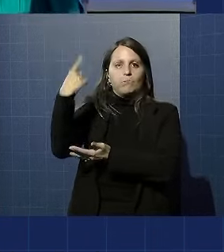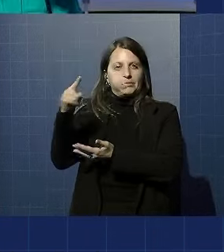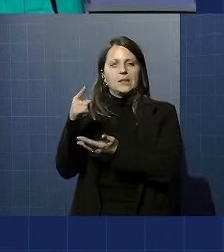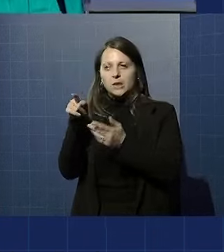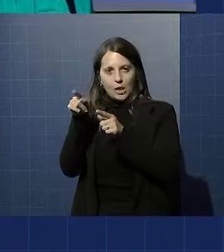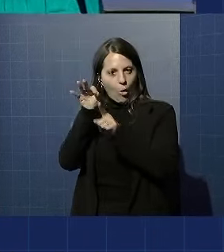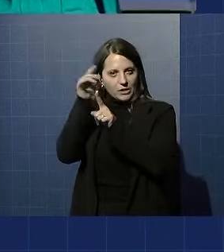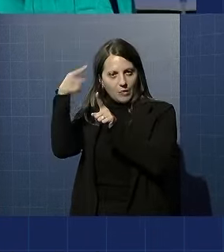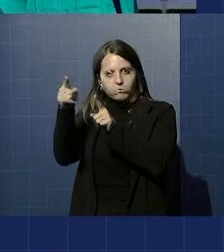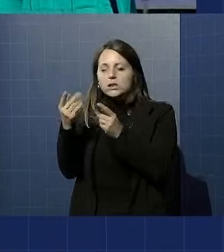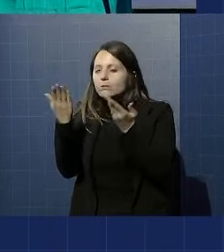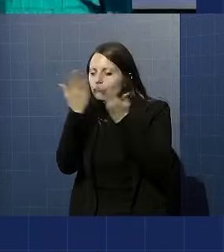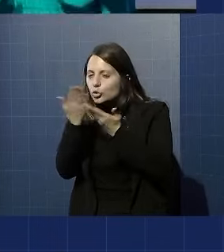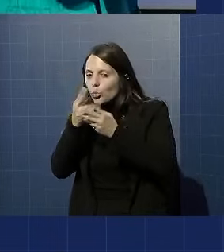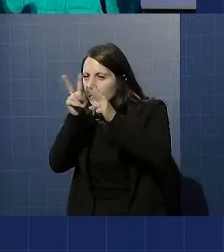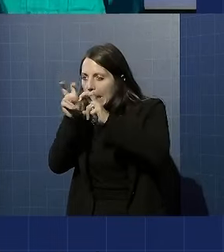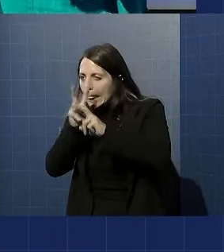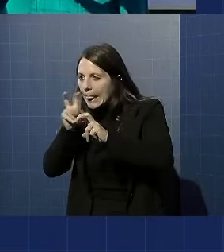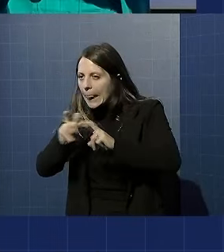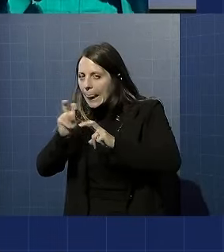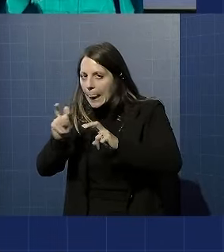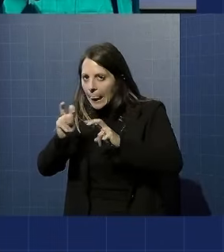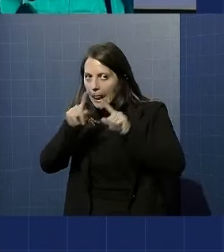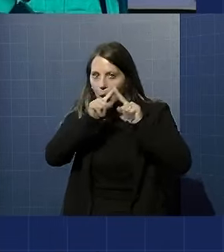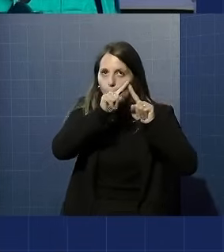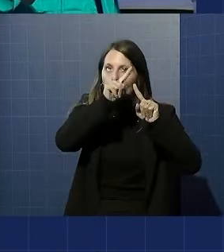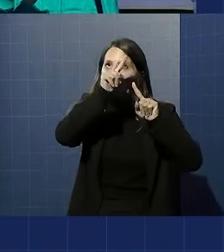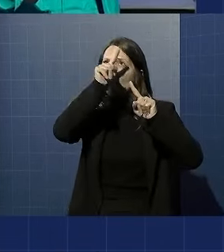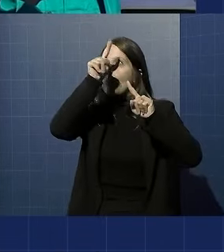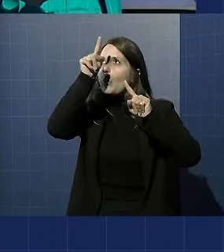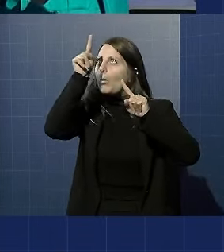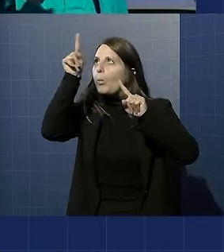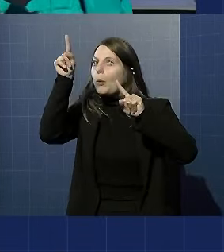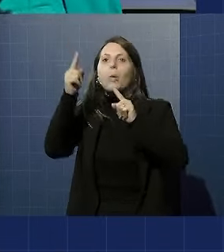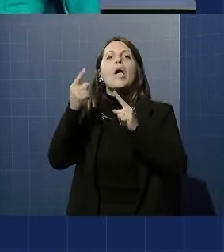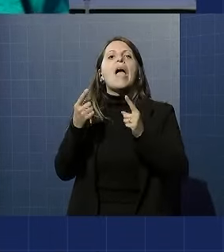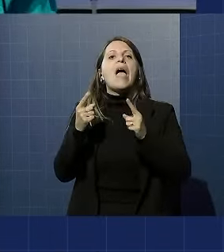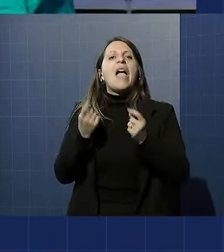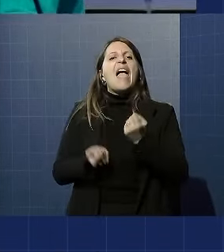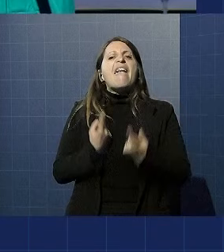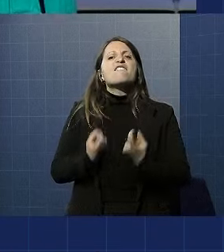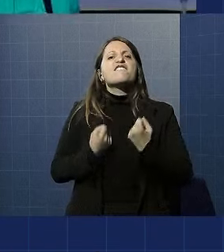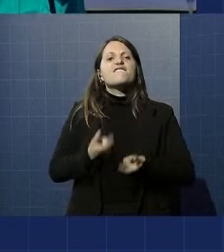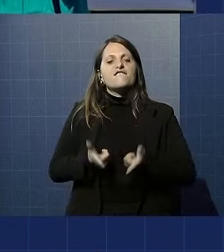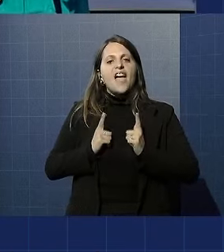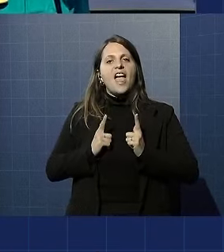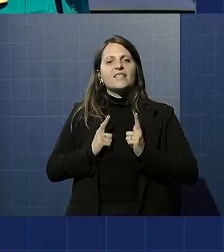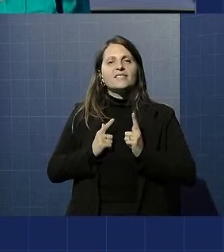into acute effects in microgravity, or we can test some tools that we want to test. Then the plane comes down